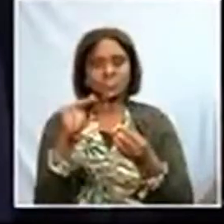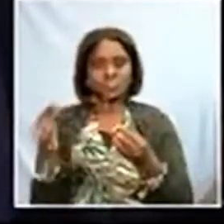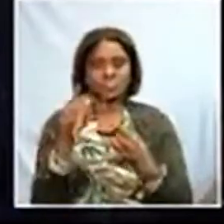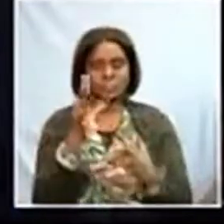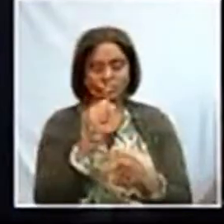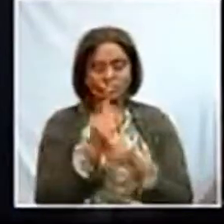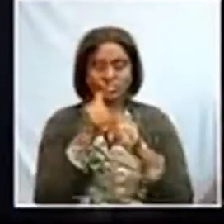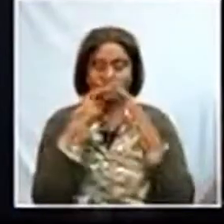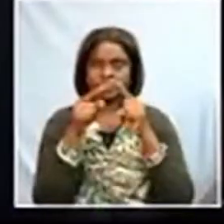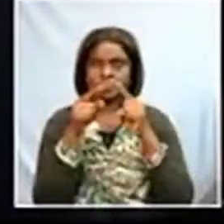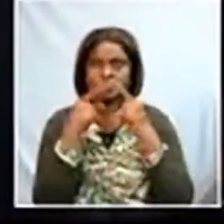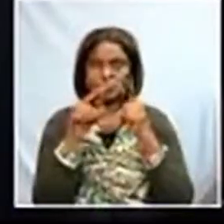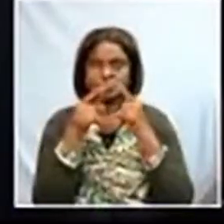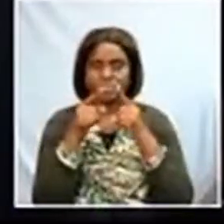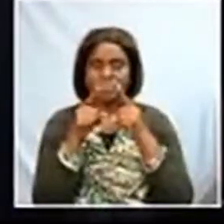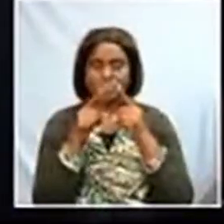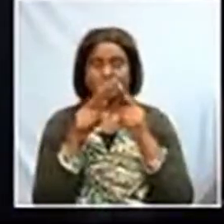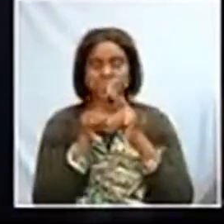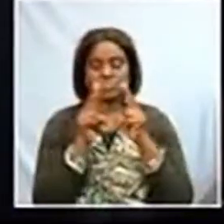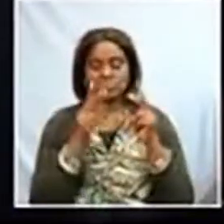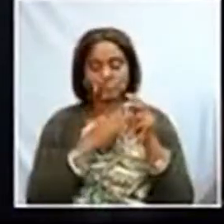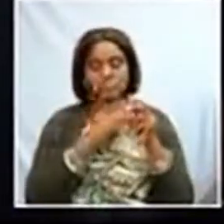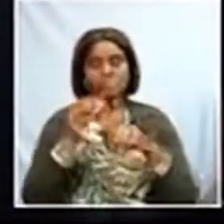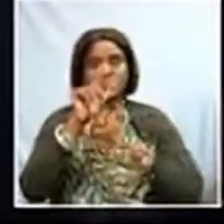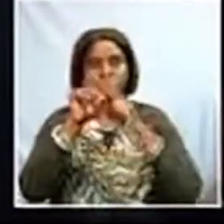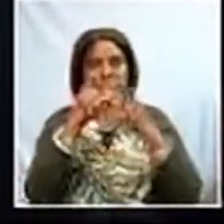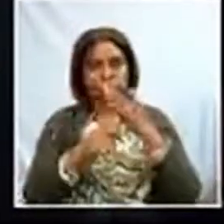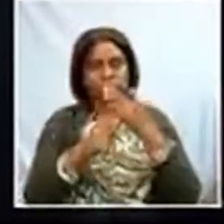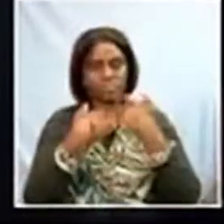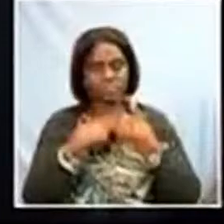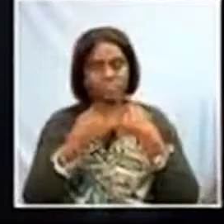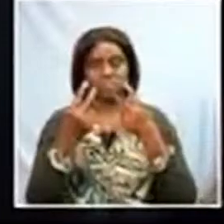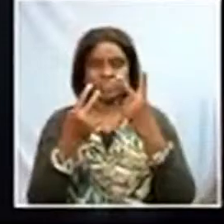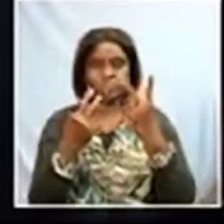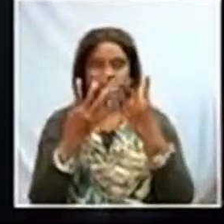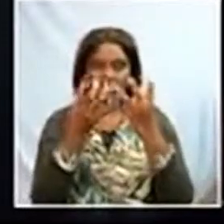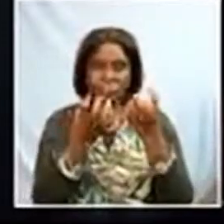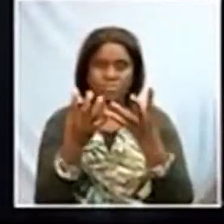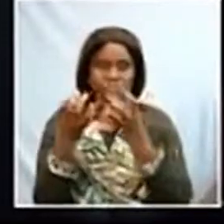received note. So my question is, there are 2 dry boreholes